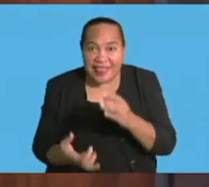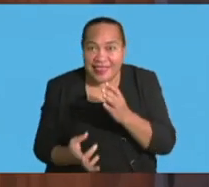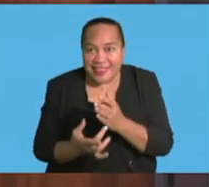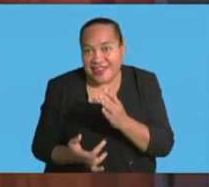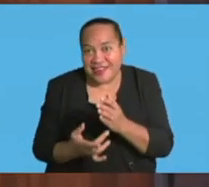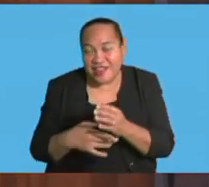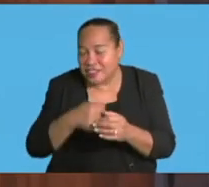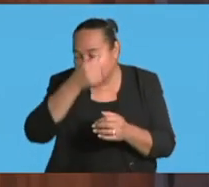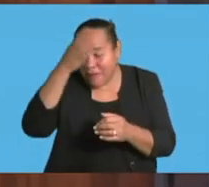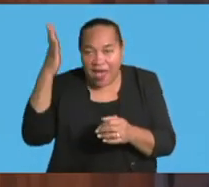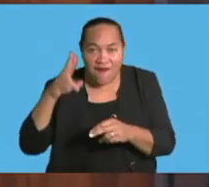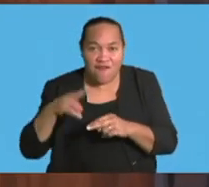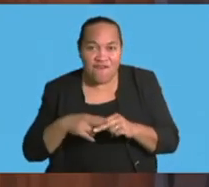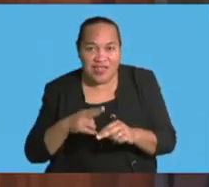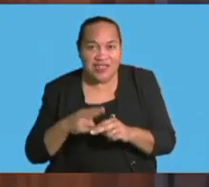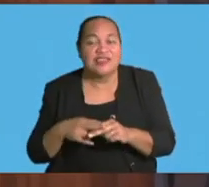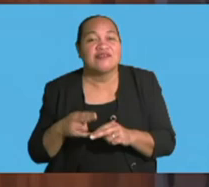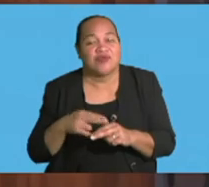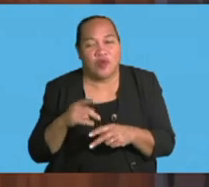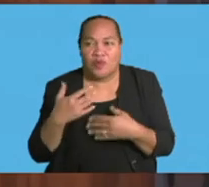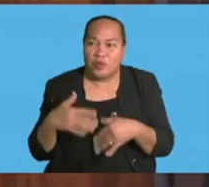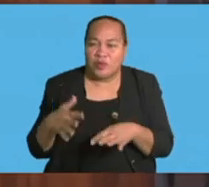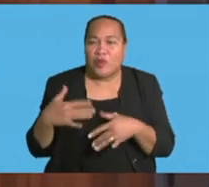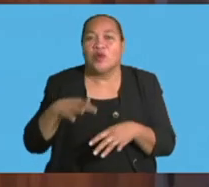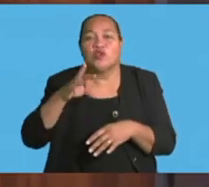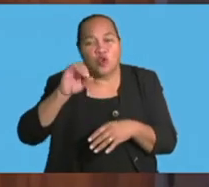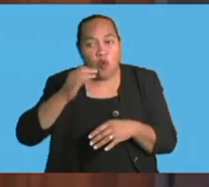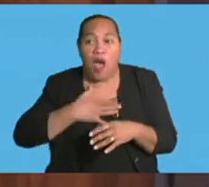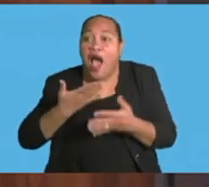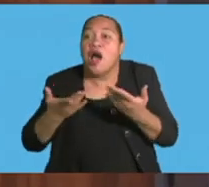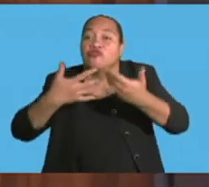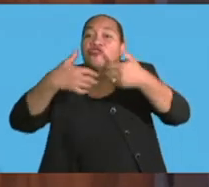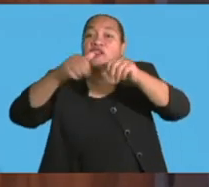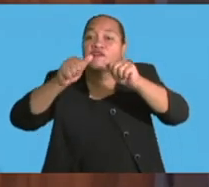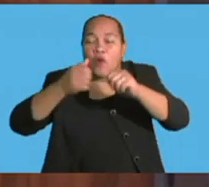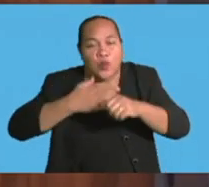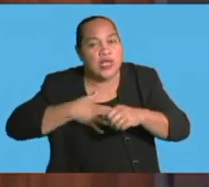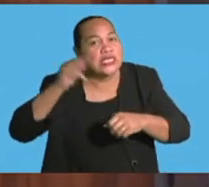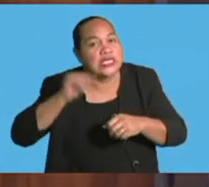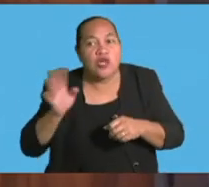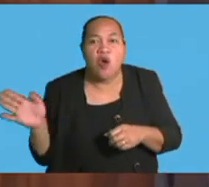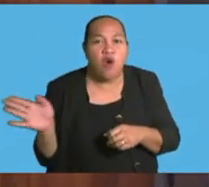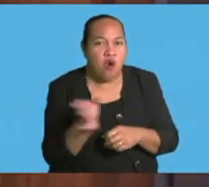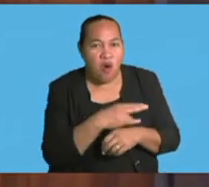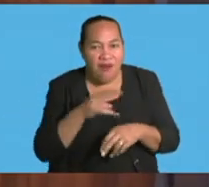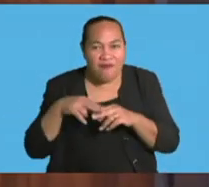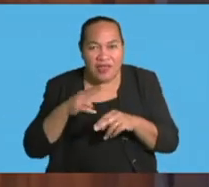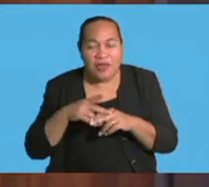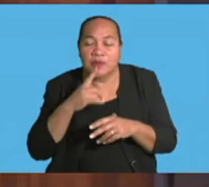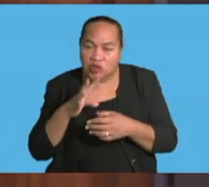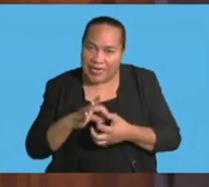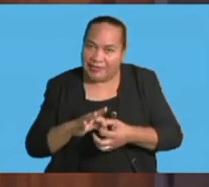and a smart Fiji, and so on. To achieve this, Mr. Speaker, sir, we need every Fijian to take